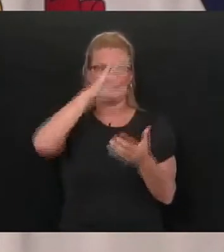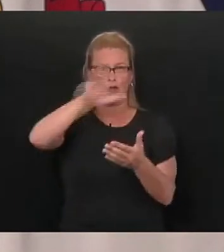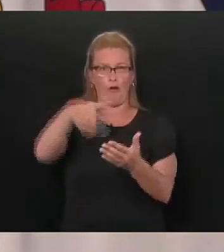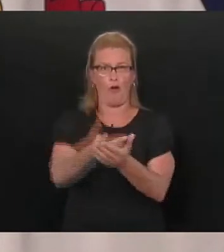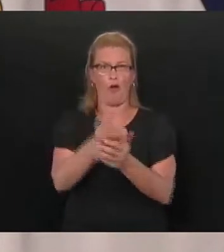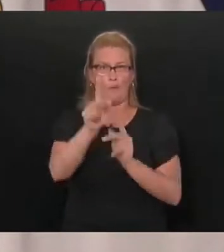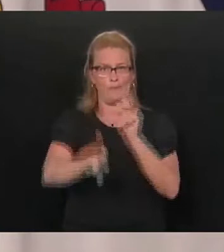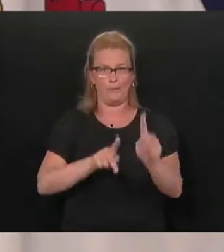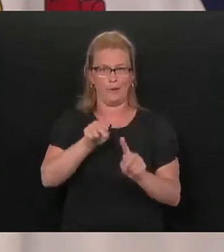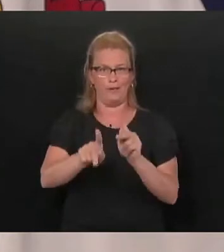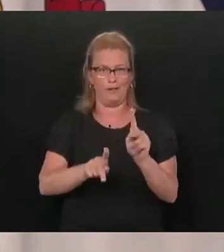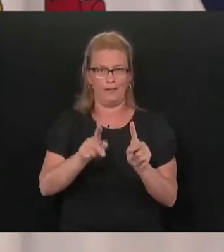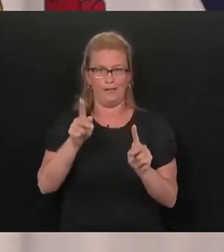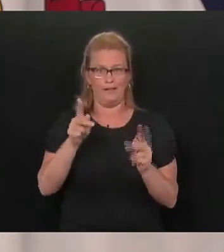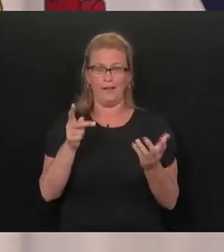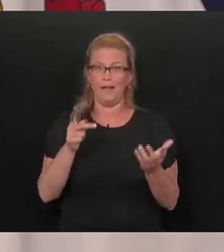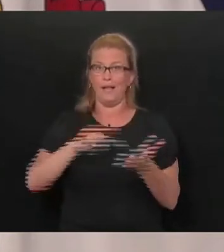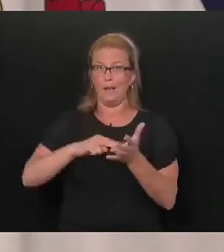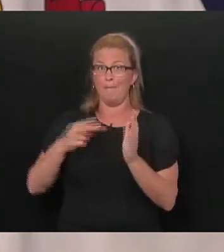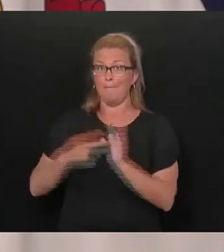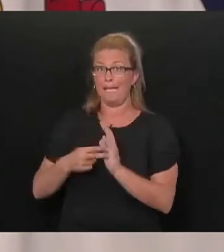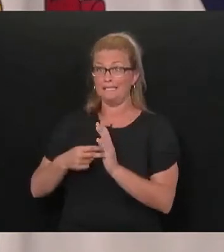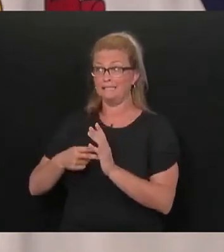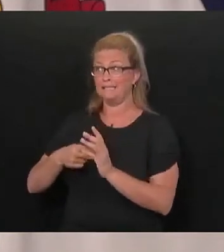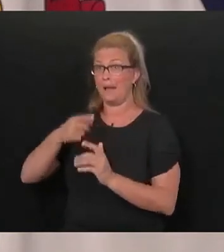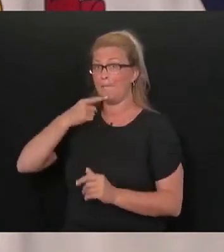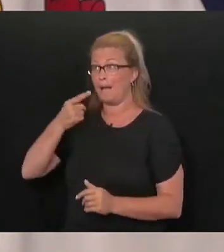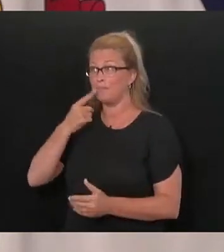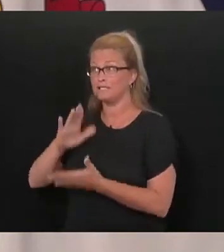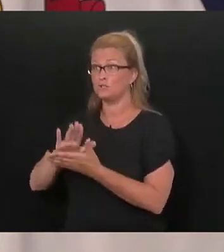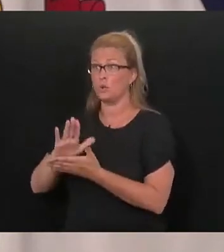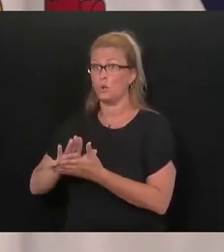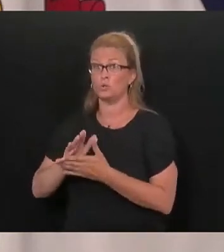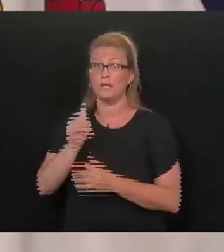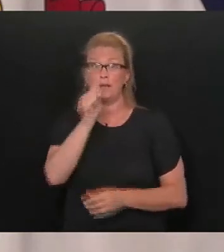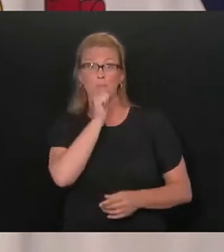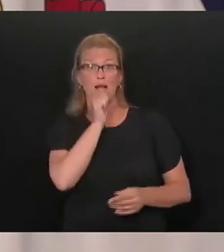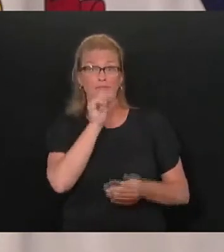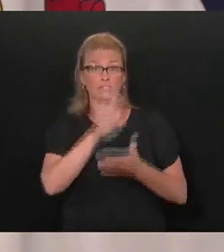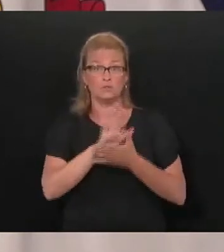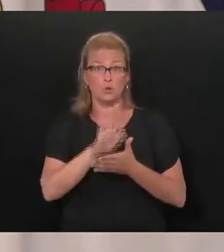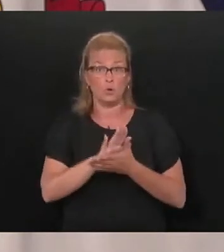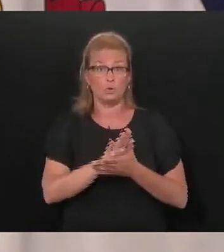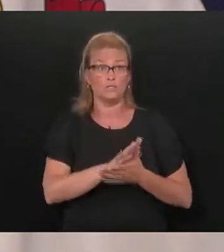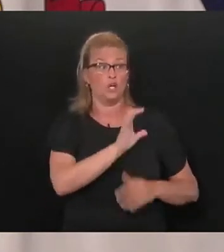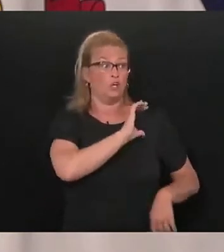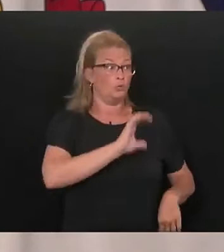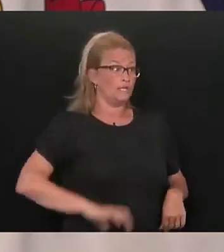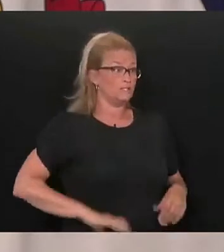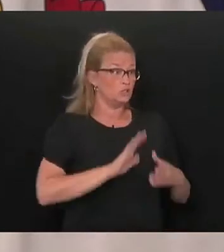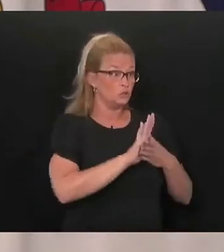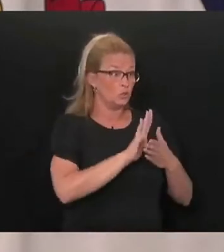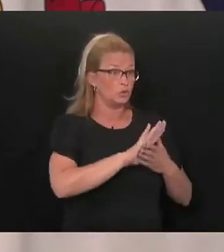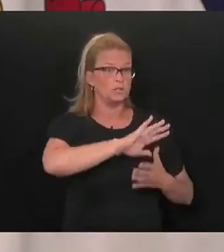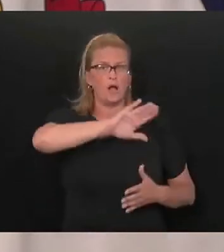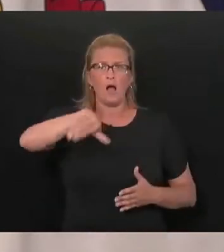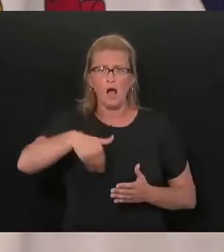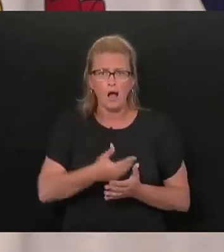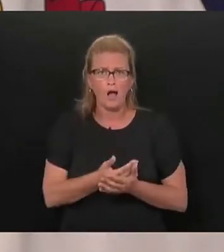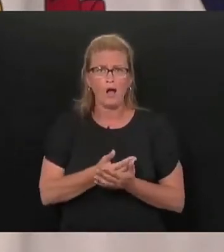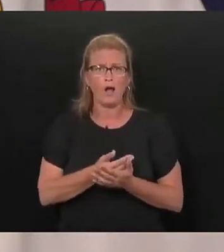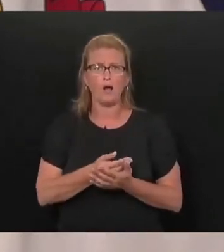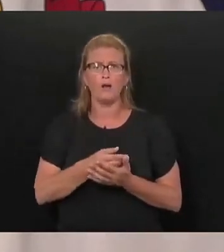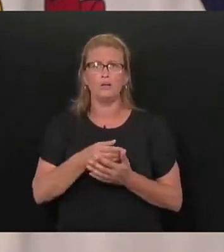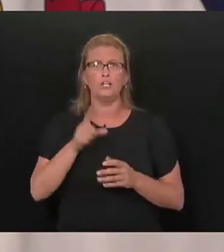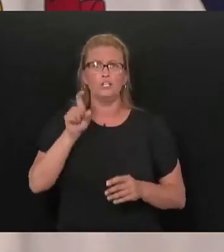Meaning that the public schools and the private schools and the Christian schools, we want you to feel like that you